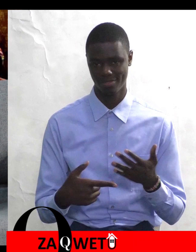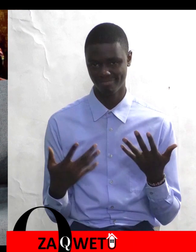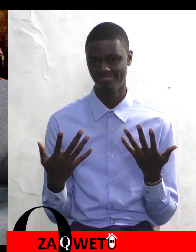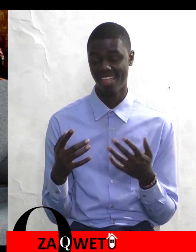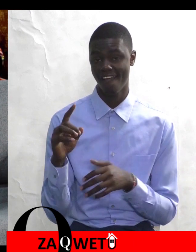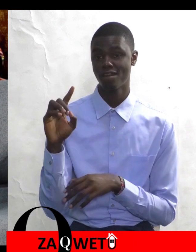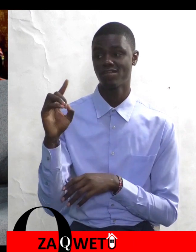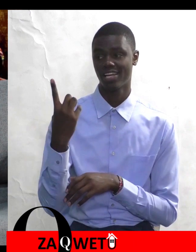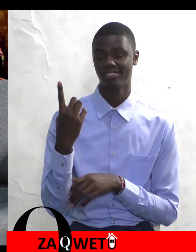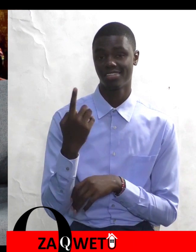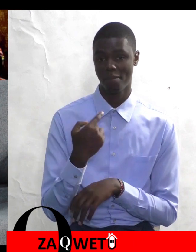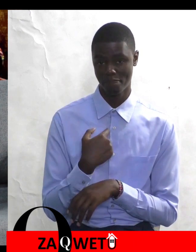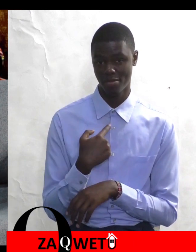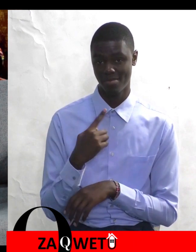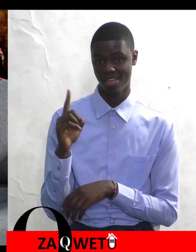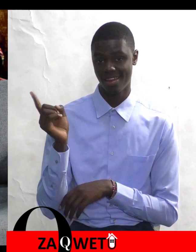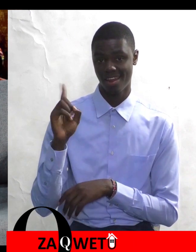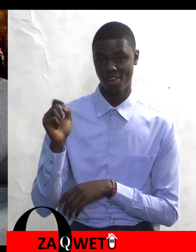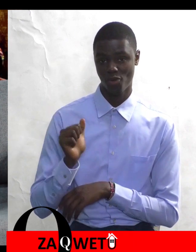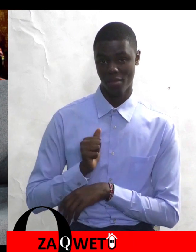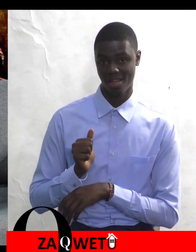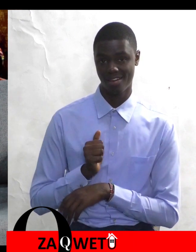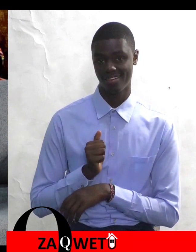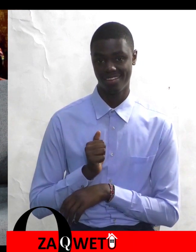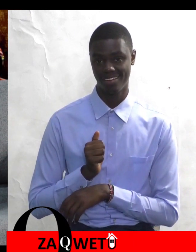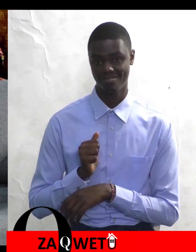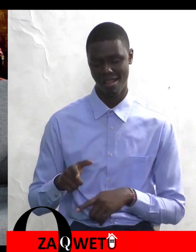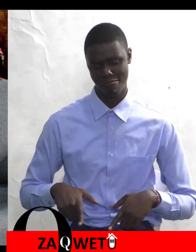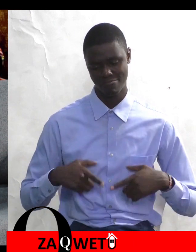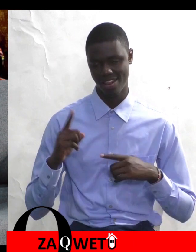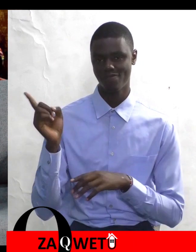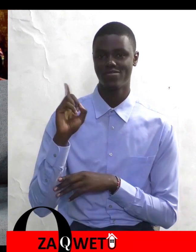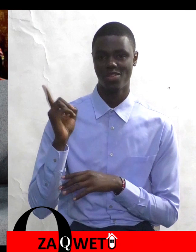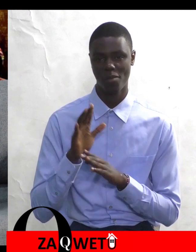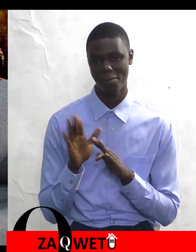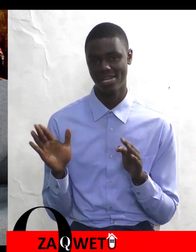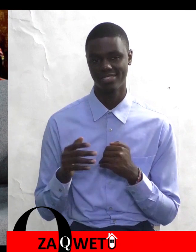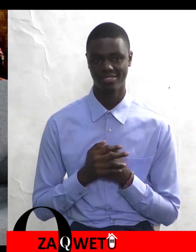What I would say, uh-huh. First of all, I'm a Nairobi girl.